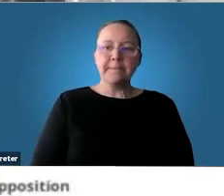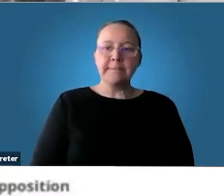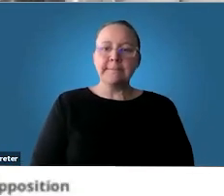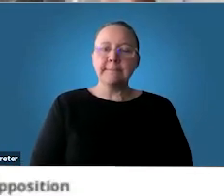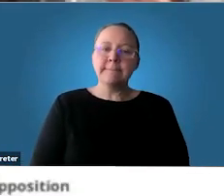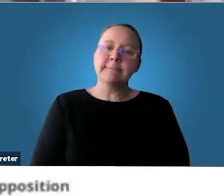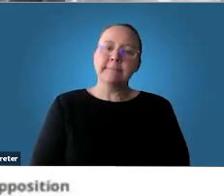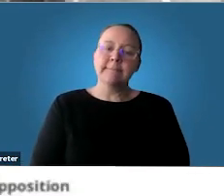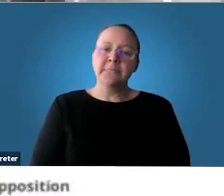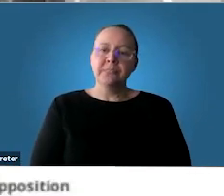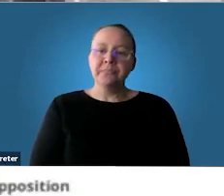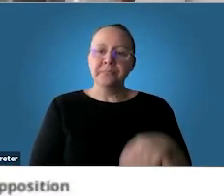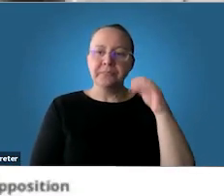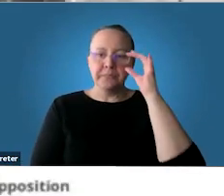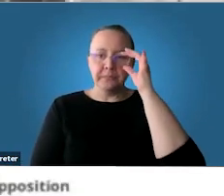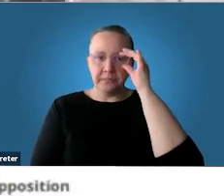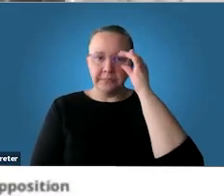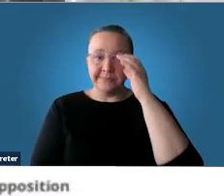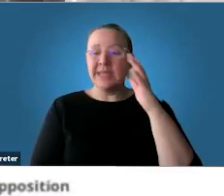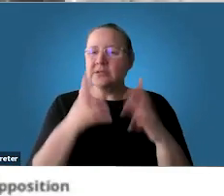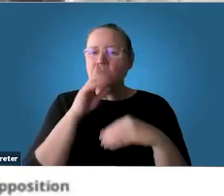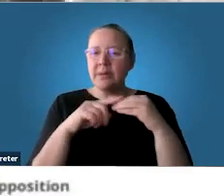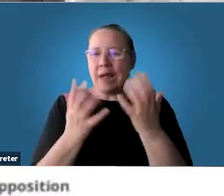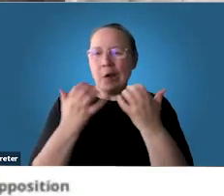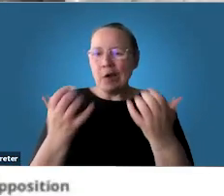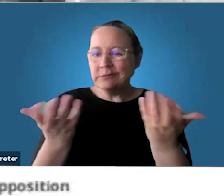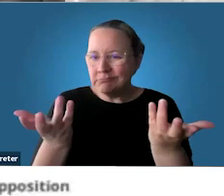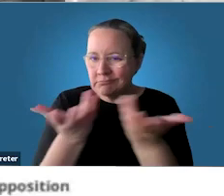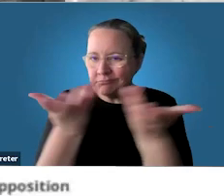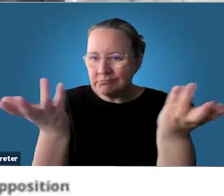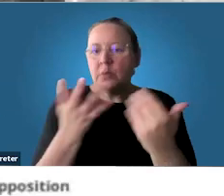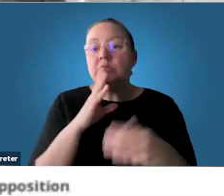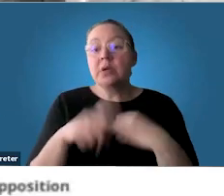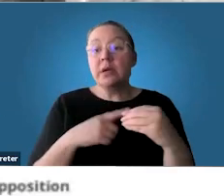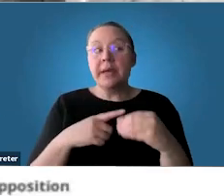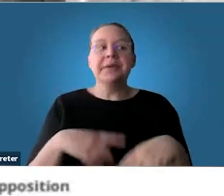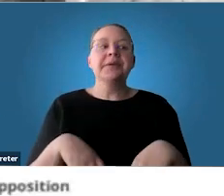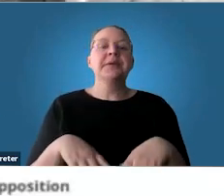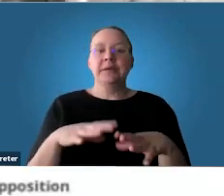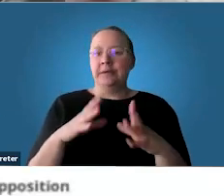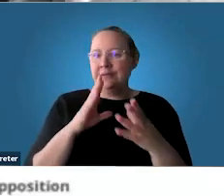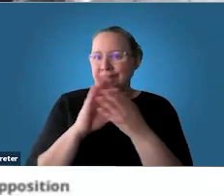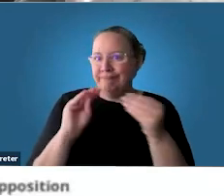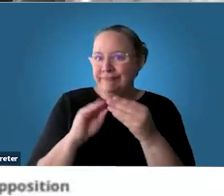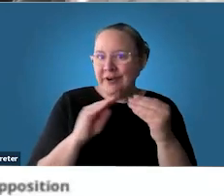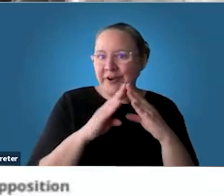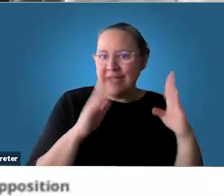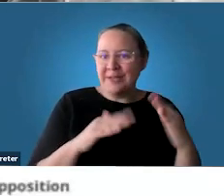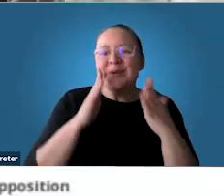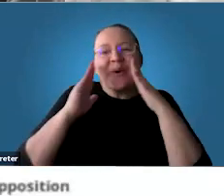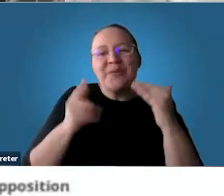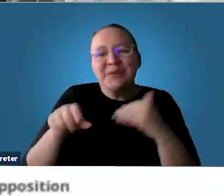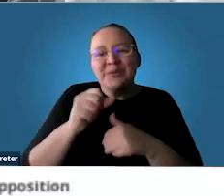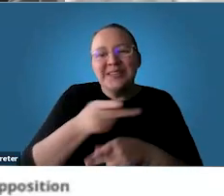And then just really want to touch really quickly on audiences. When we start talking about the narrative house, would hope that you can